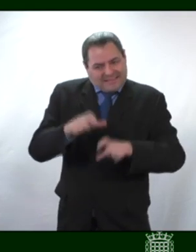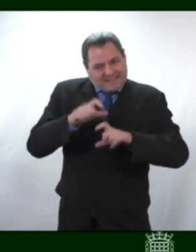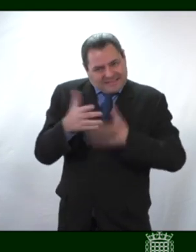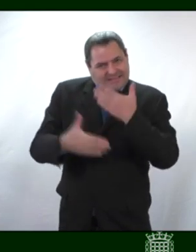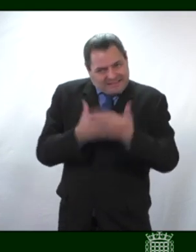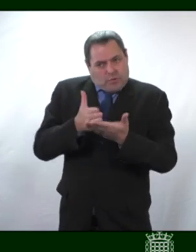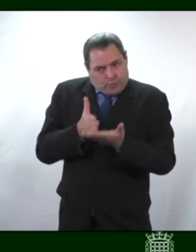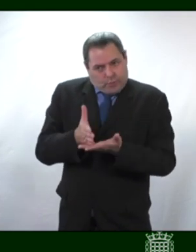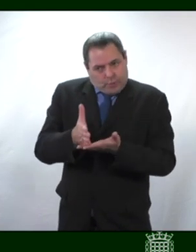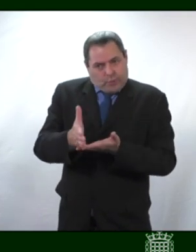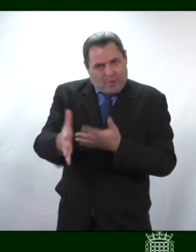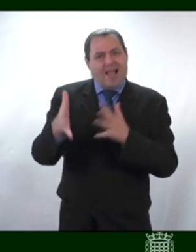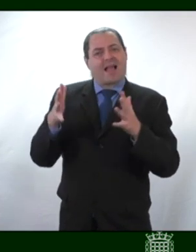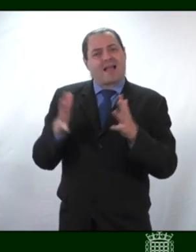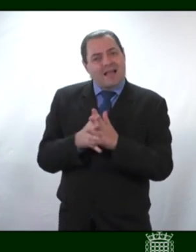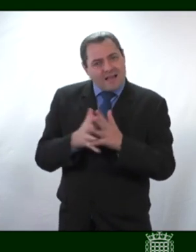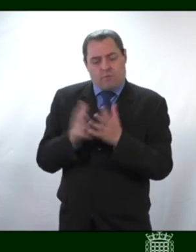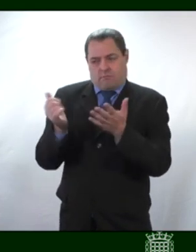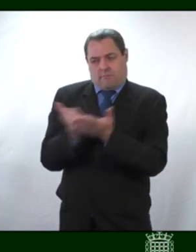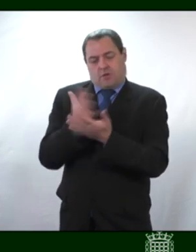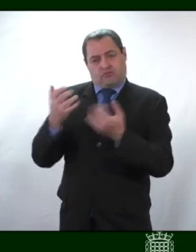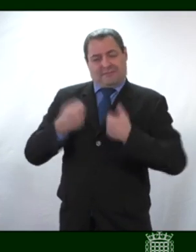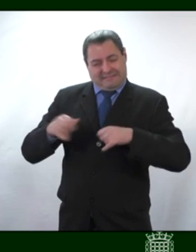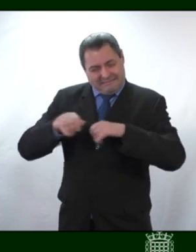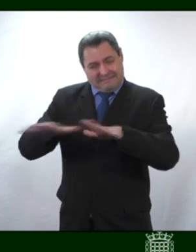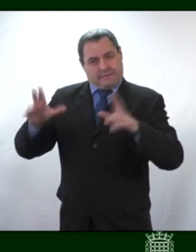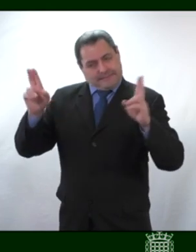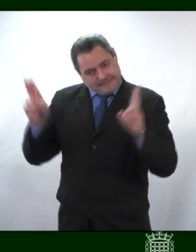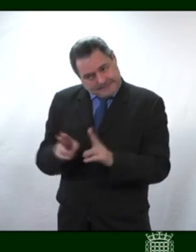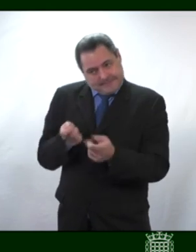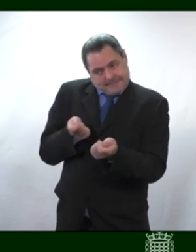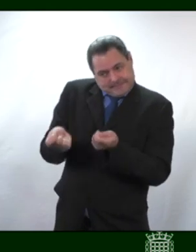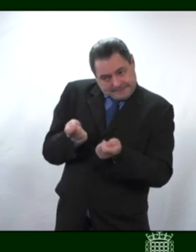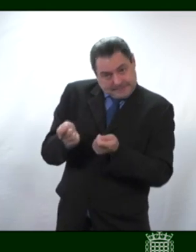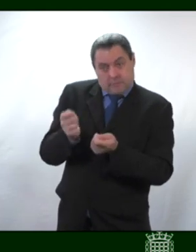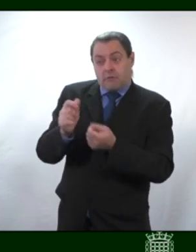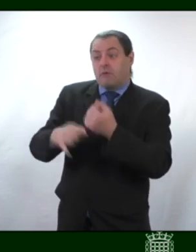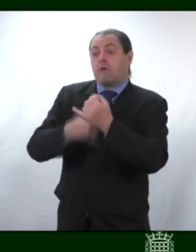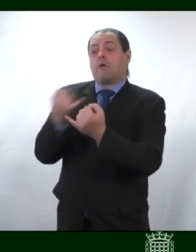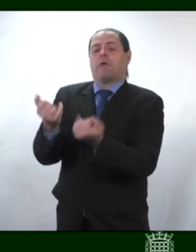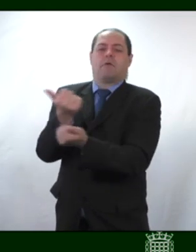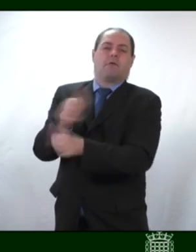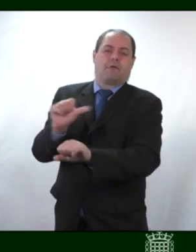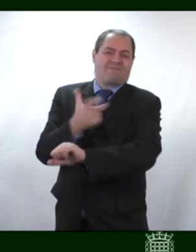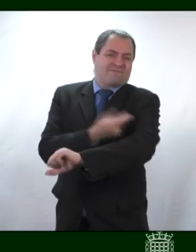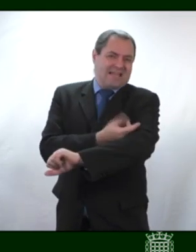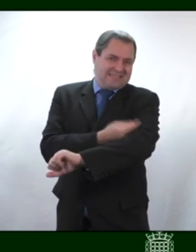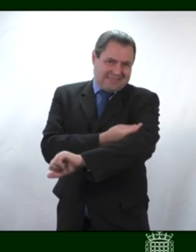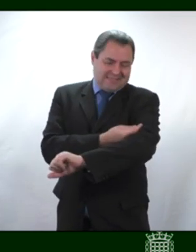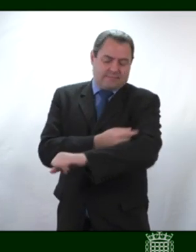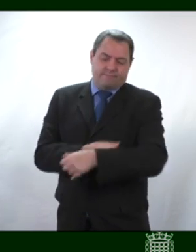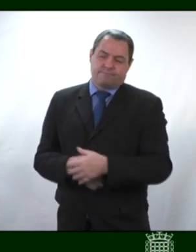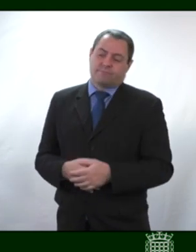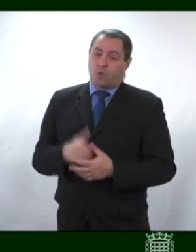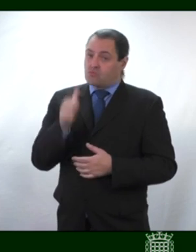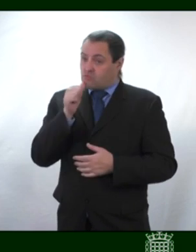by suppressing the virus until a vaccine is available. It's been clear for some days now that further action is needed across parts of